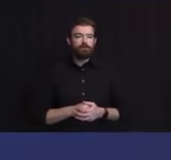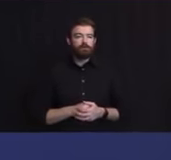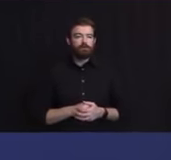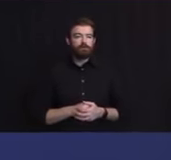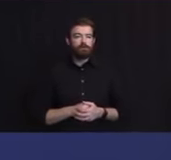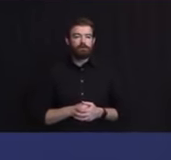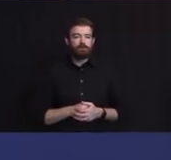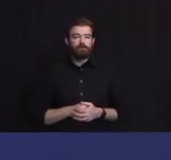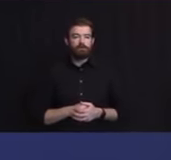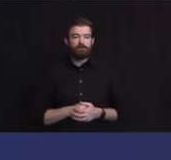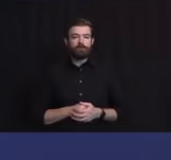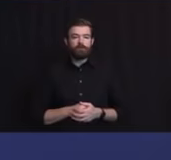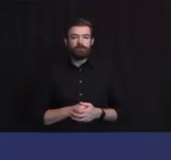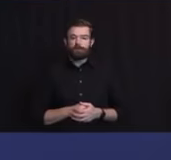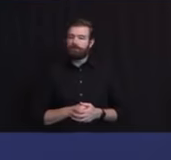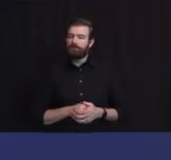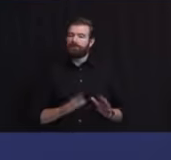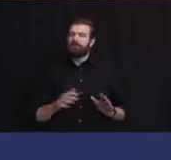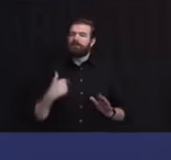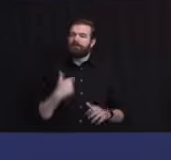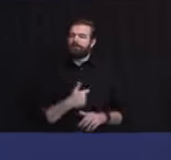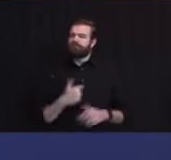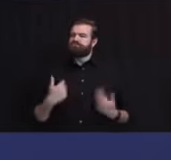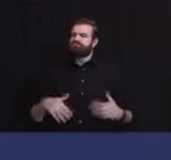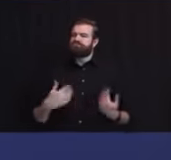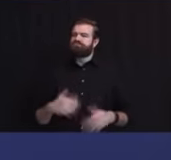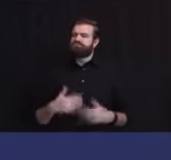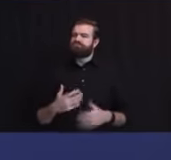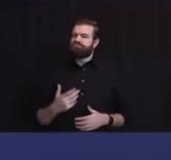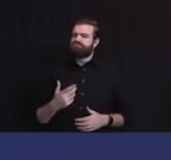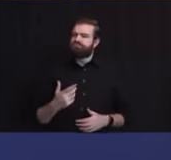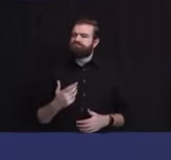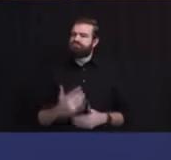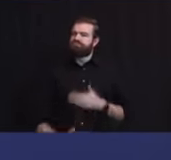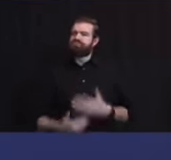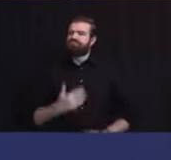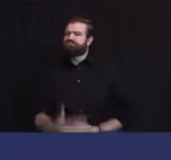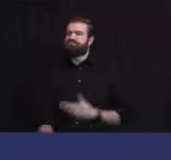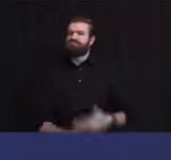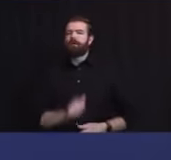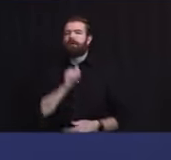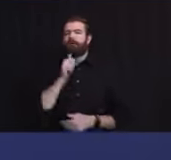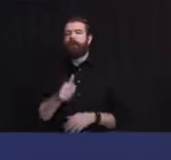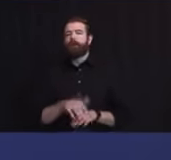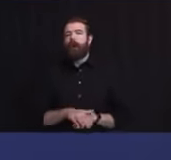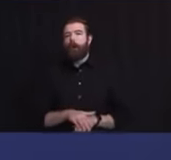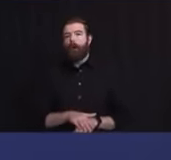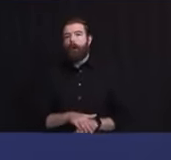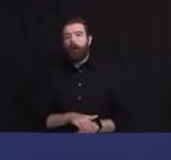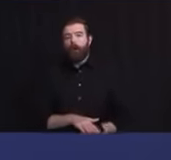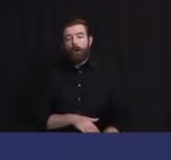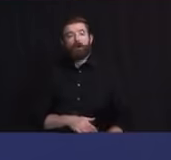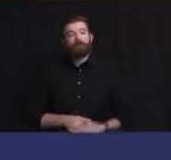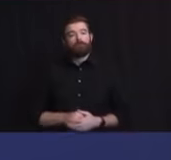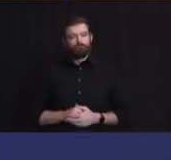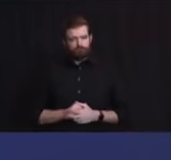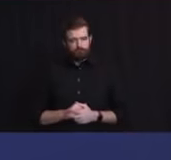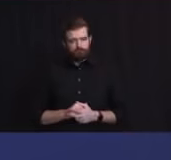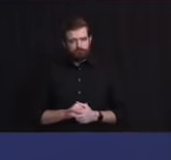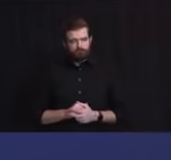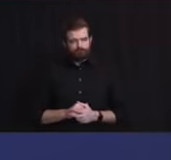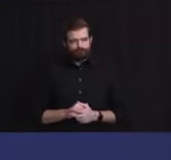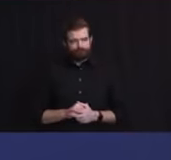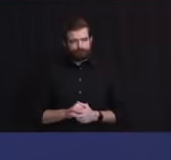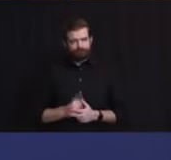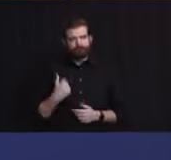here. One is to allow bar seating, which we've heard from countless restaurants was one of their biggest